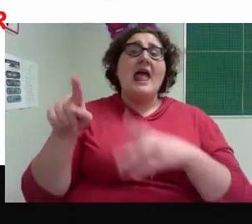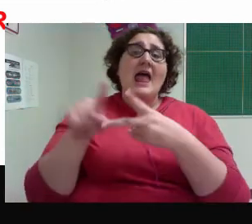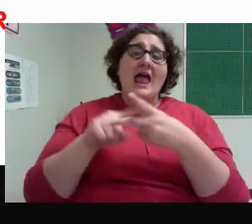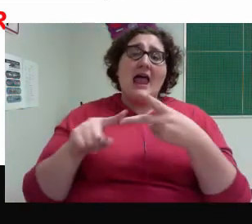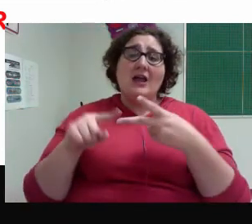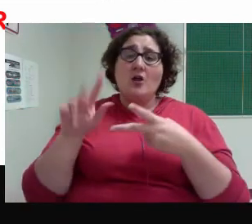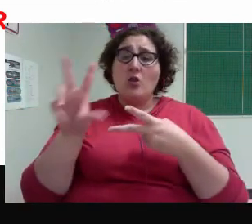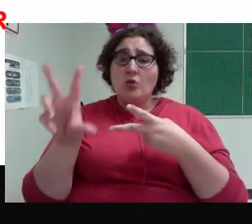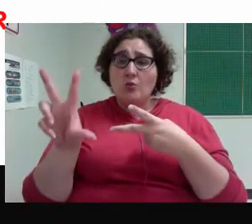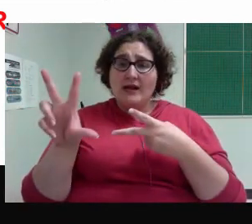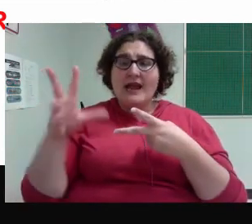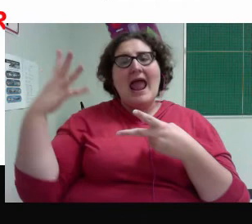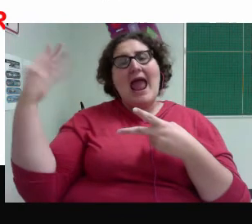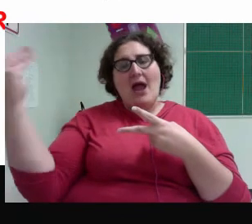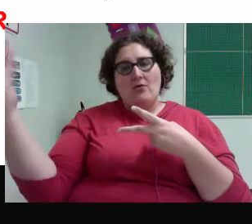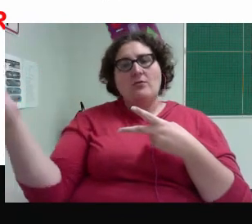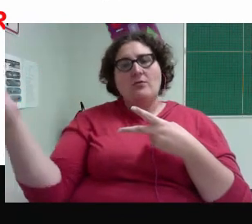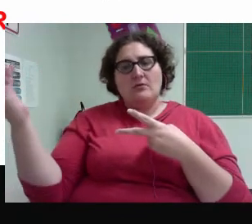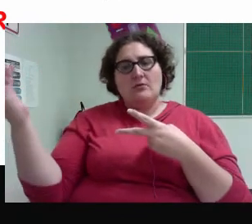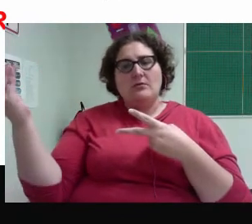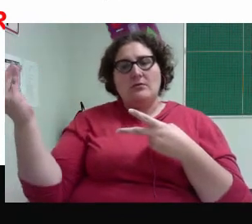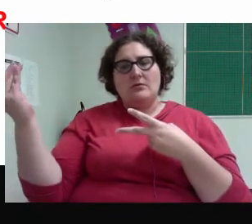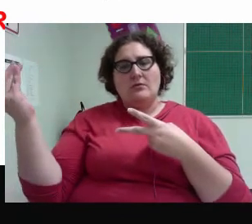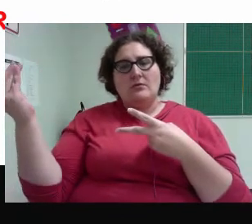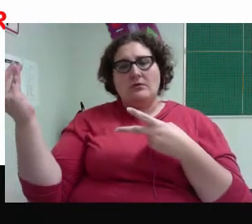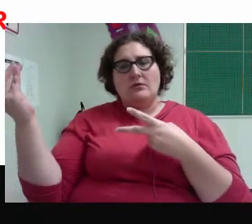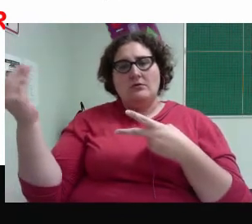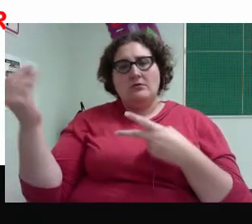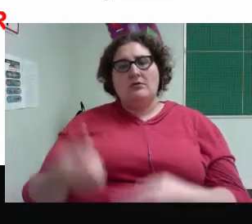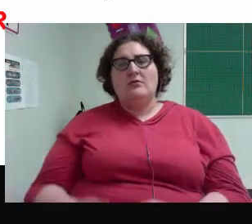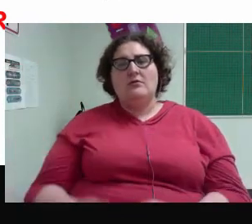Angle 3 is our exterior angle.